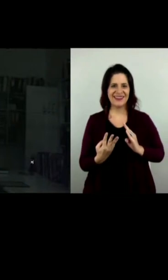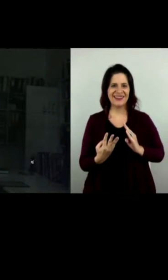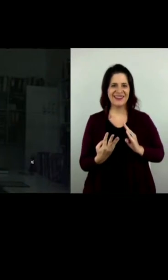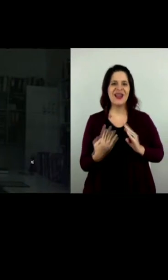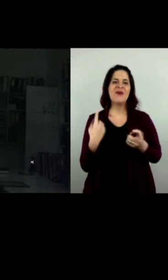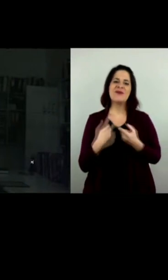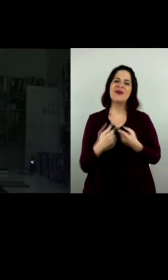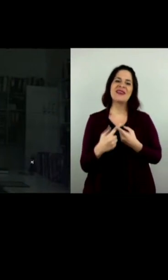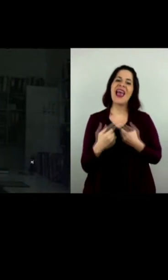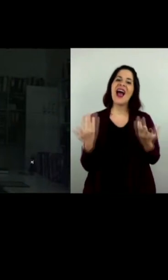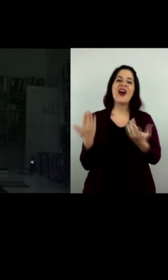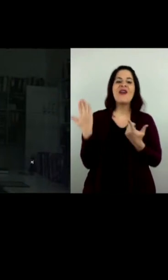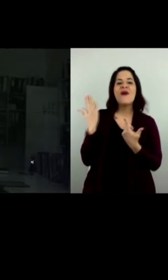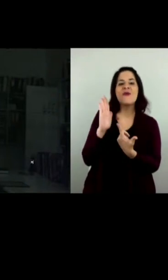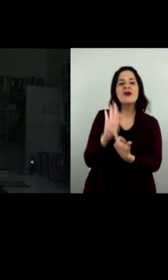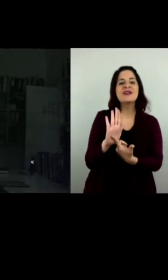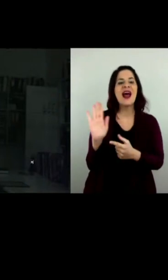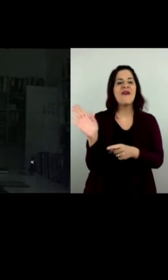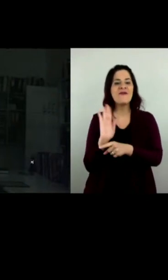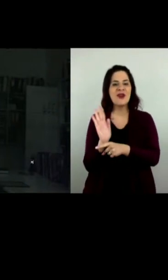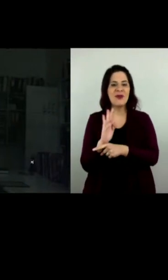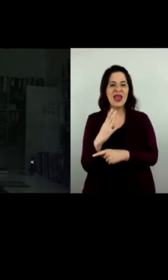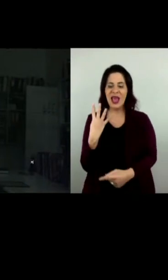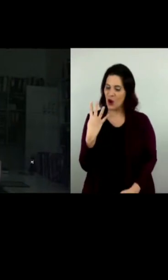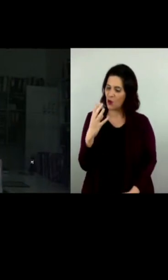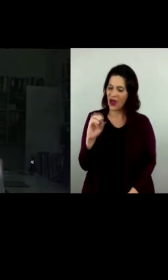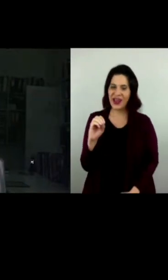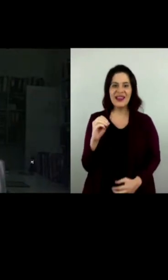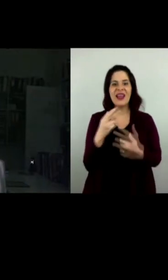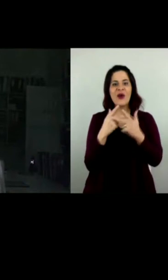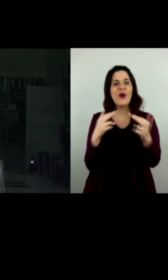40 Scenes to Learn From. Yes. It is also